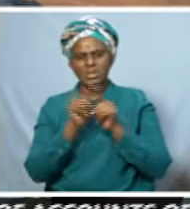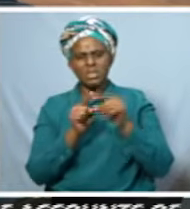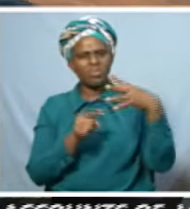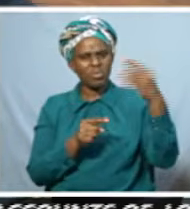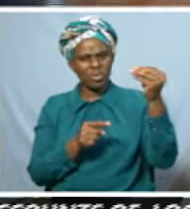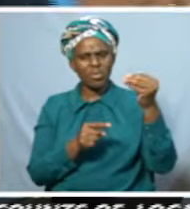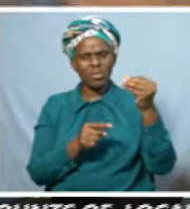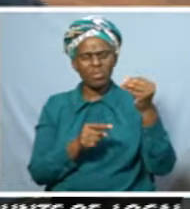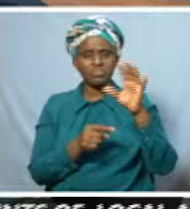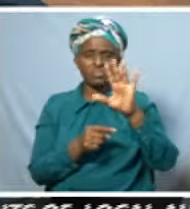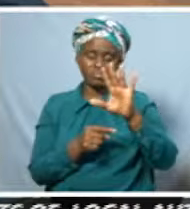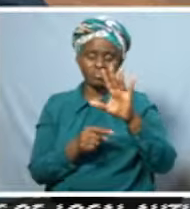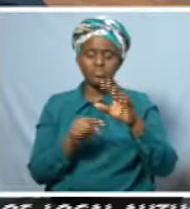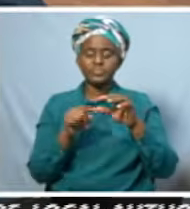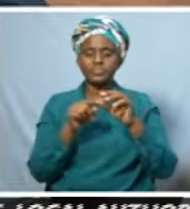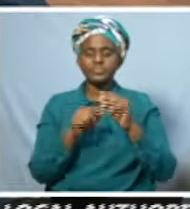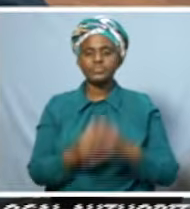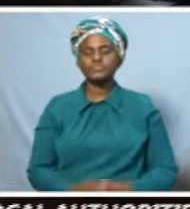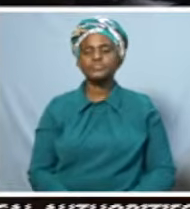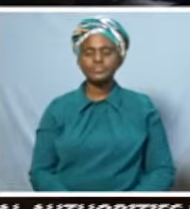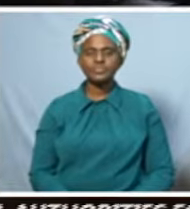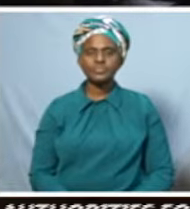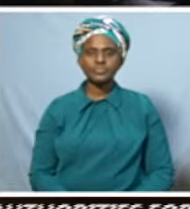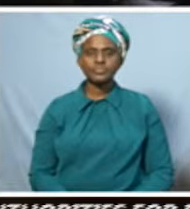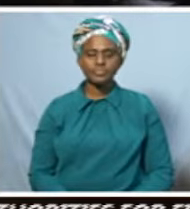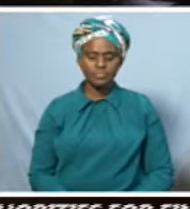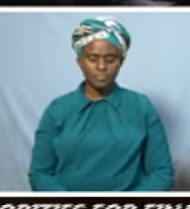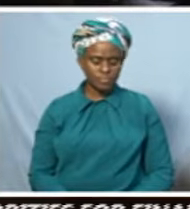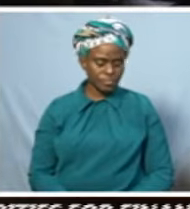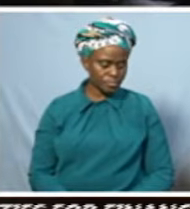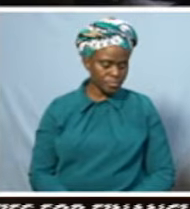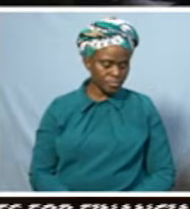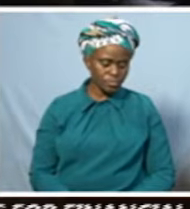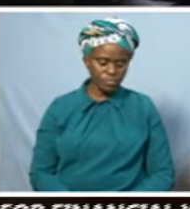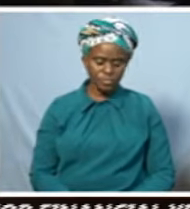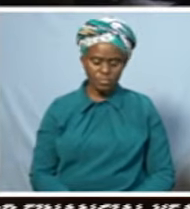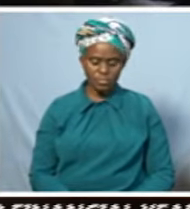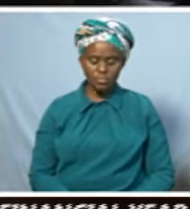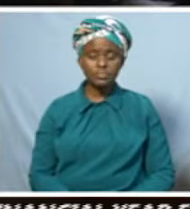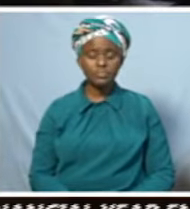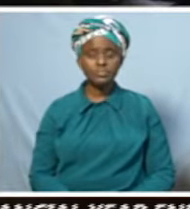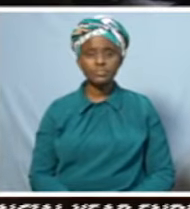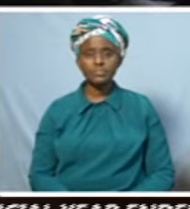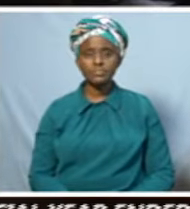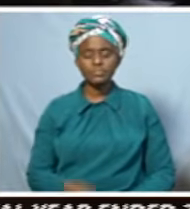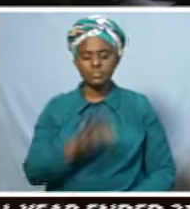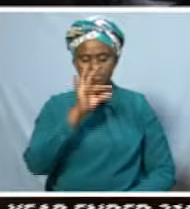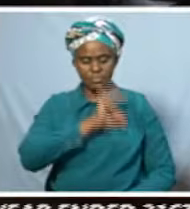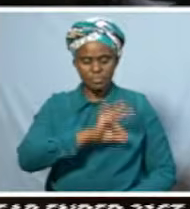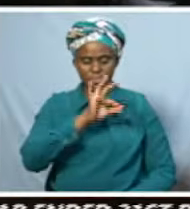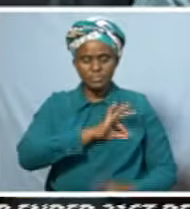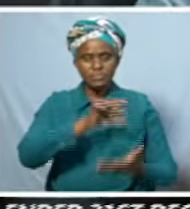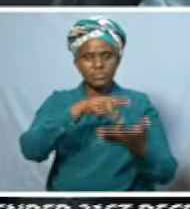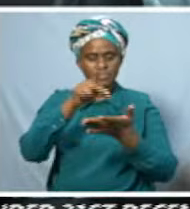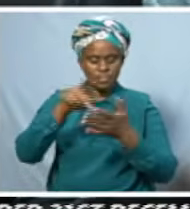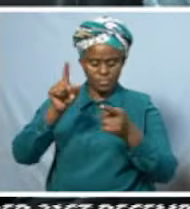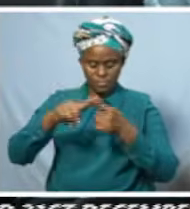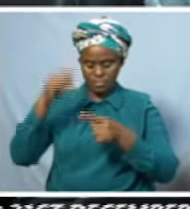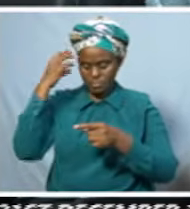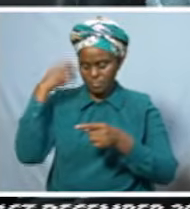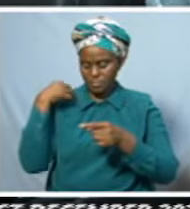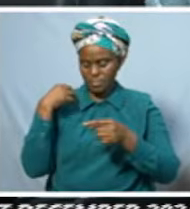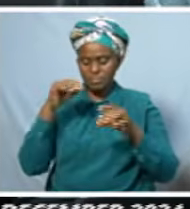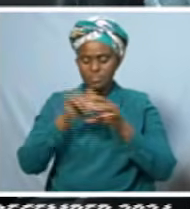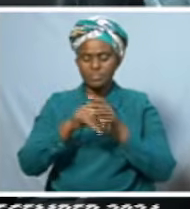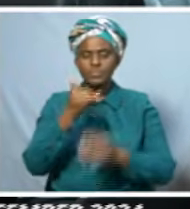go. Anyway, Honorable Chara, your question. Thank you. I think on the salaries paid to officers on